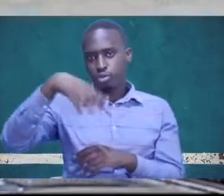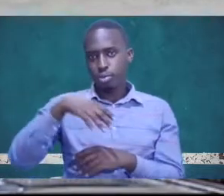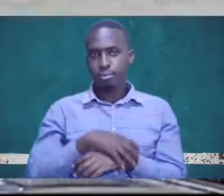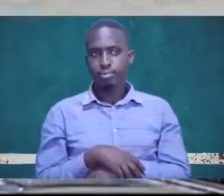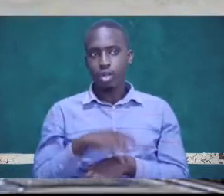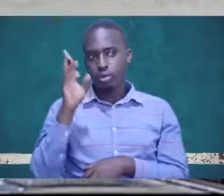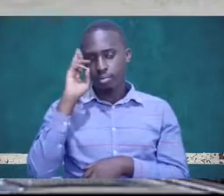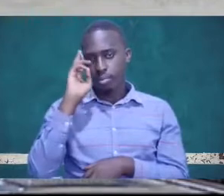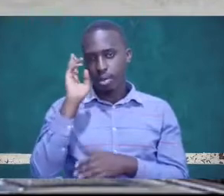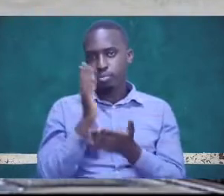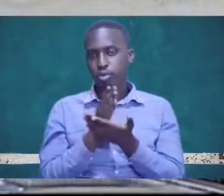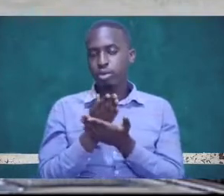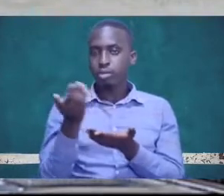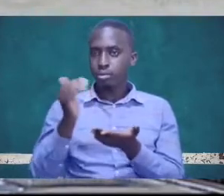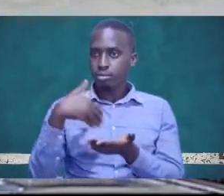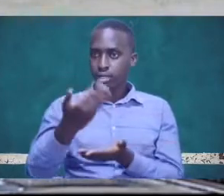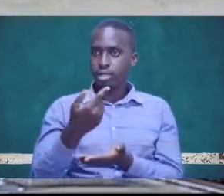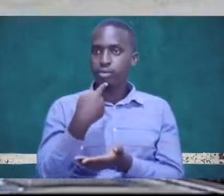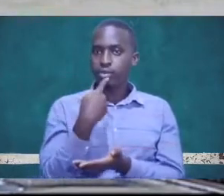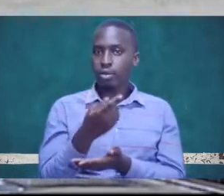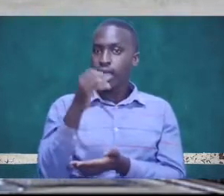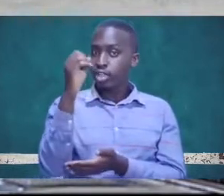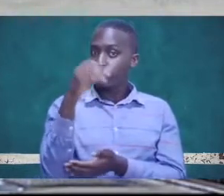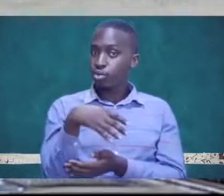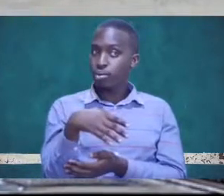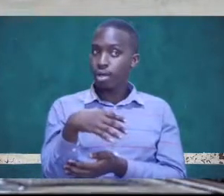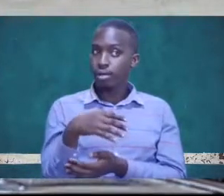Remember, we always say that the sun,